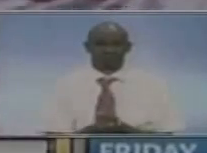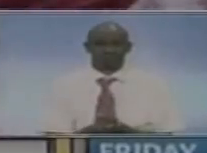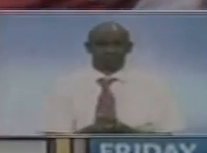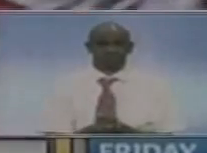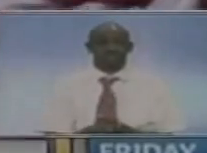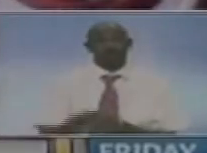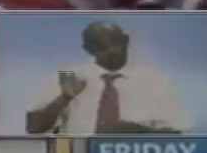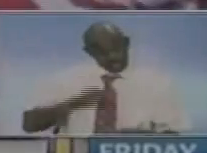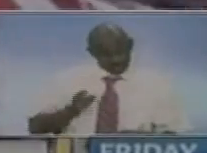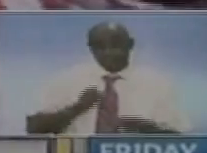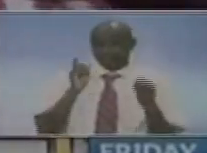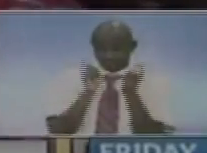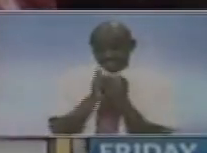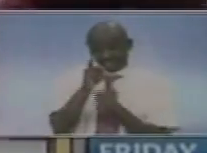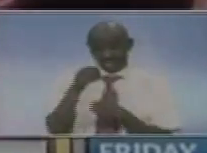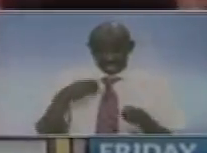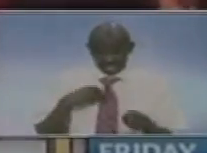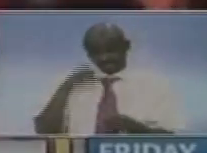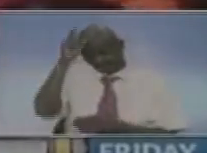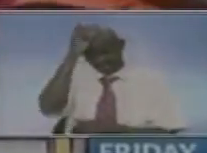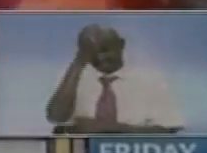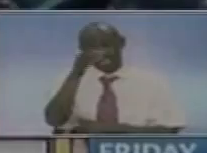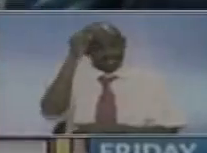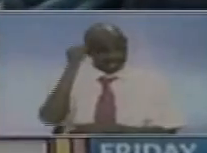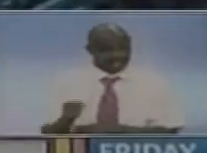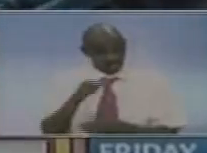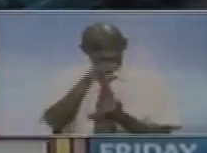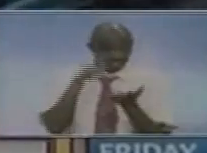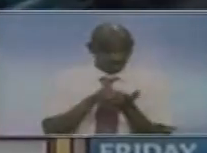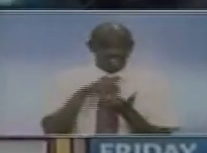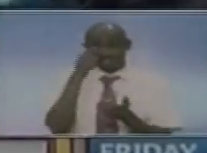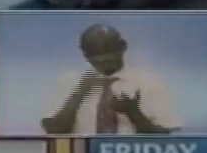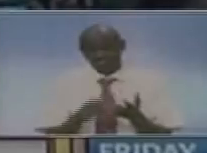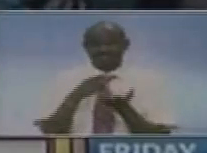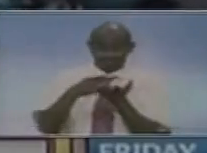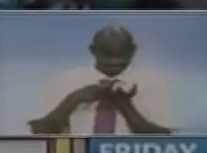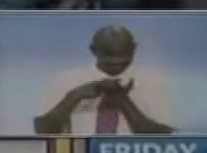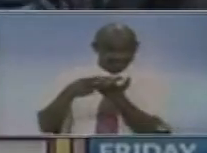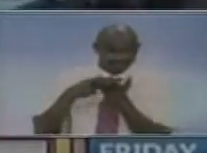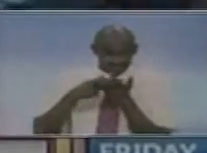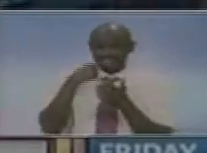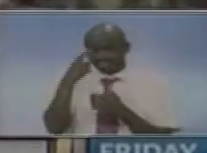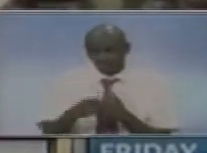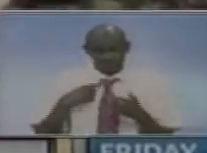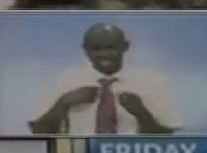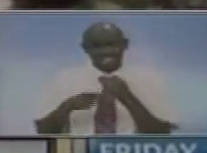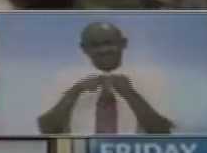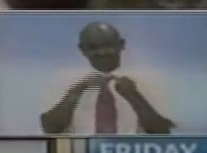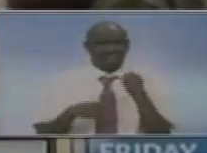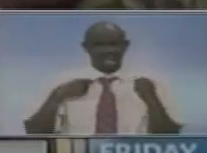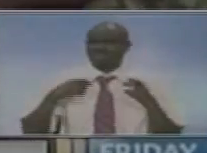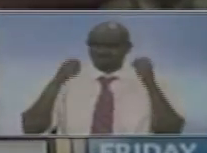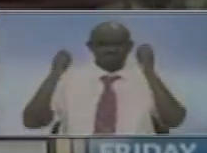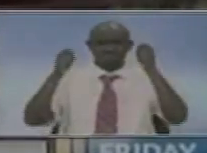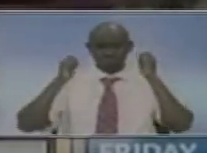The women gathered at the Enkorika village in Kajiado Central, formalizing discussions on a matter that has already seen them hold demonstrations